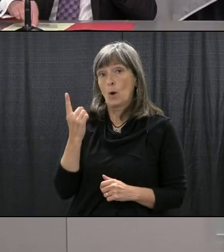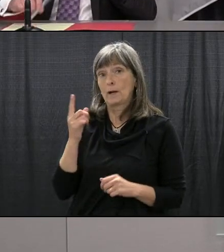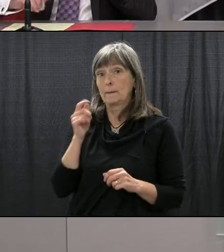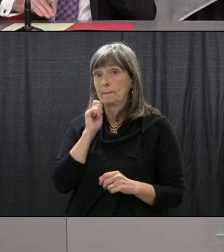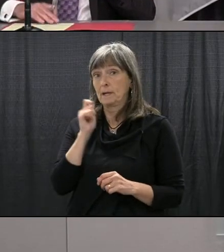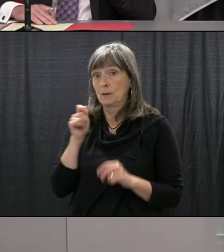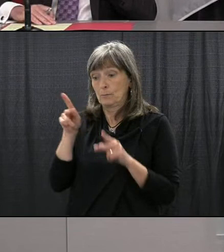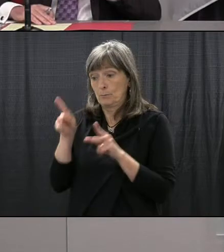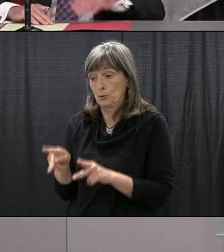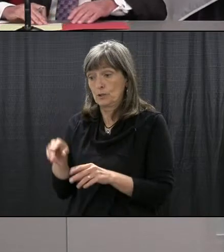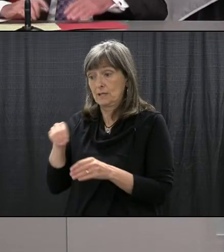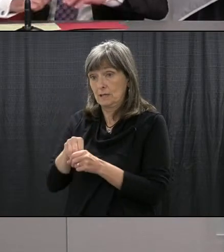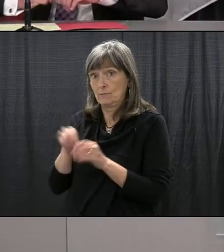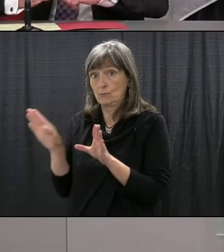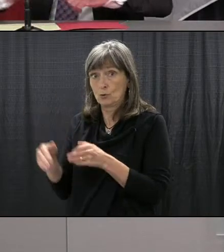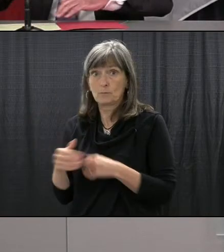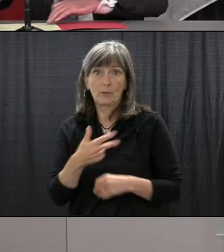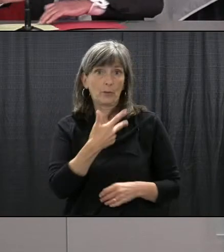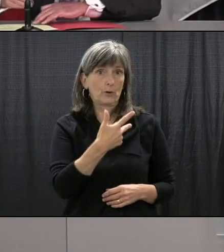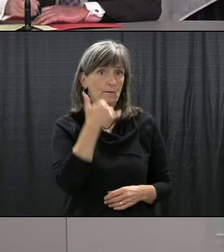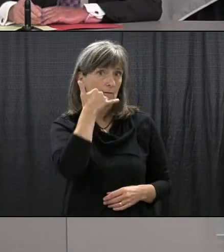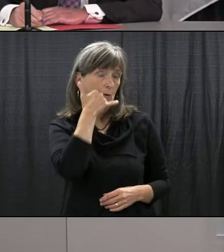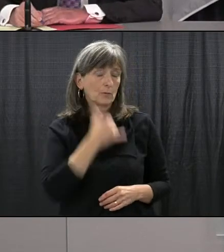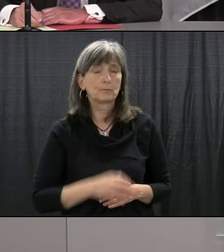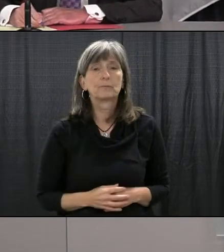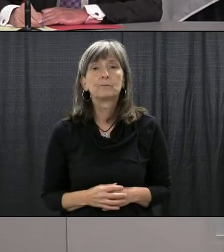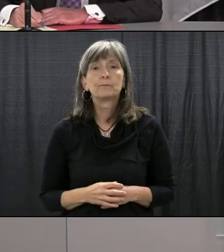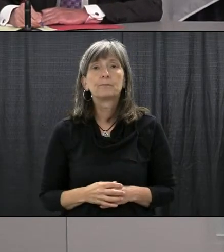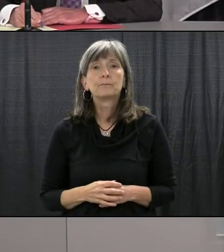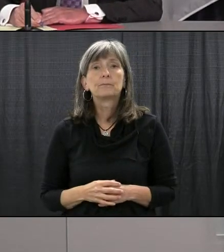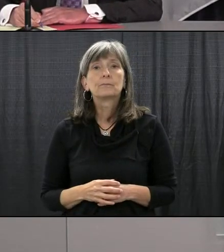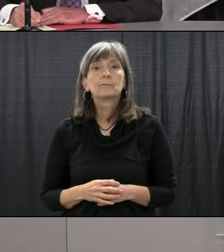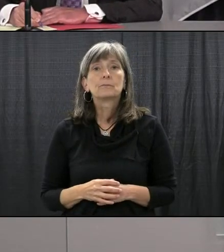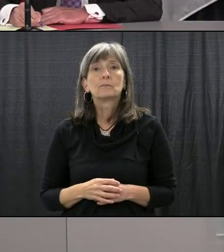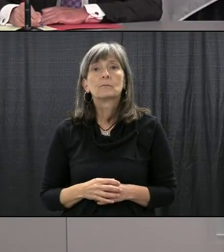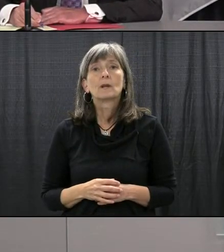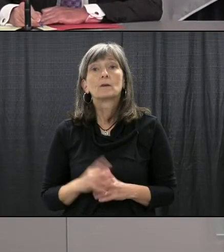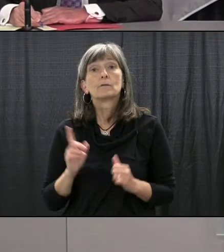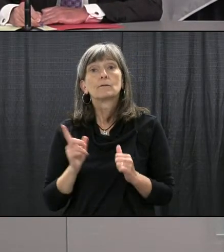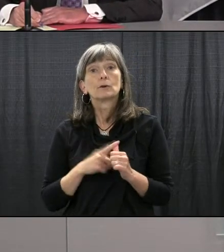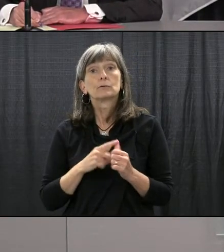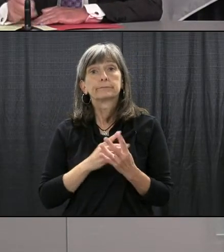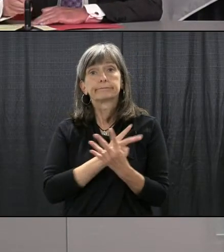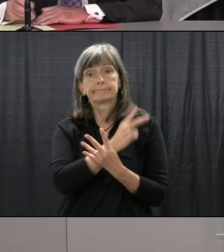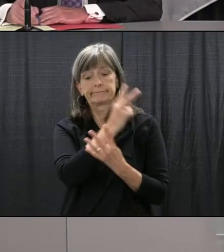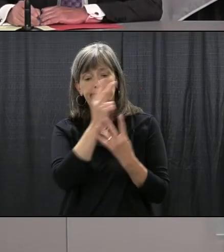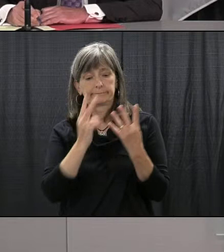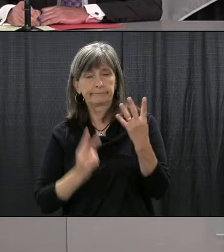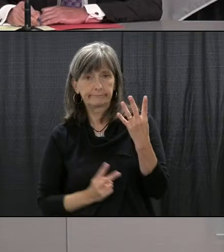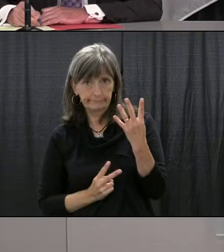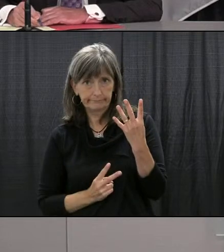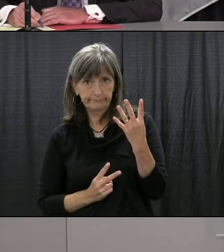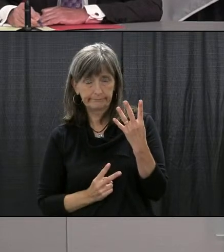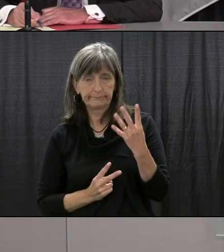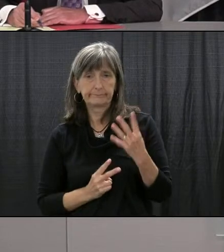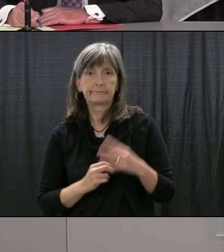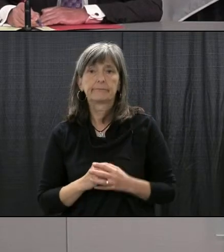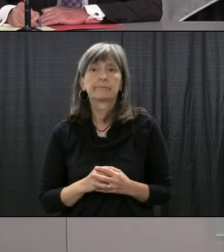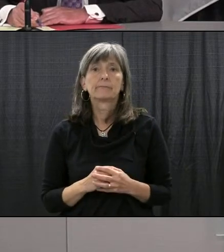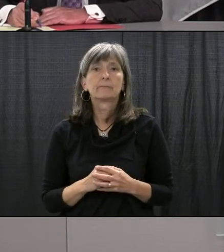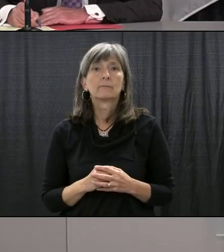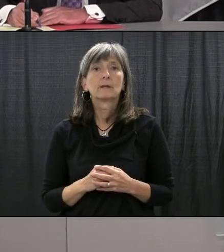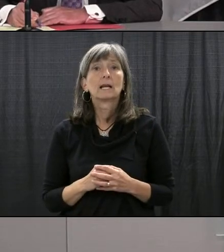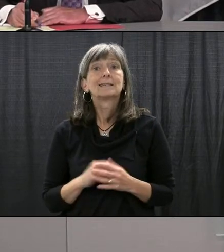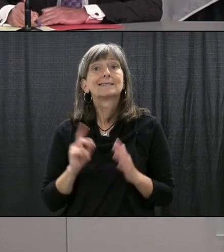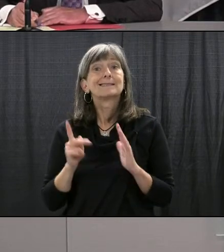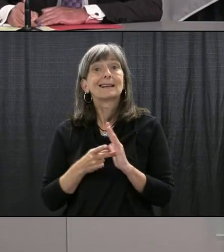person and 3 joining by phone. The first round of the question and answer session will give each reporter the opportunity to ask 1 question and 1 follow-up. Following